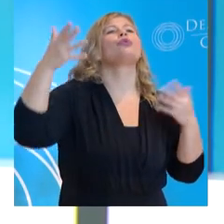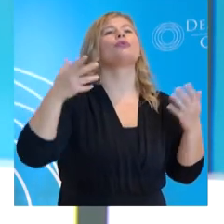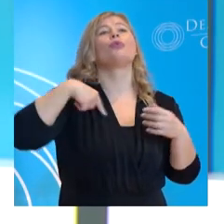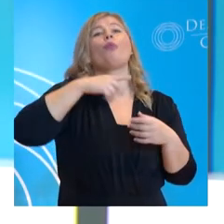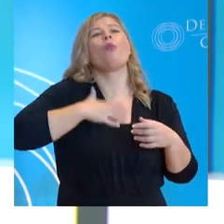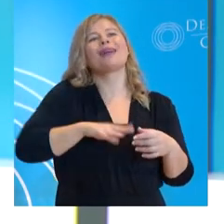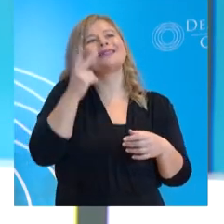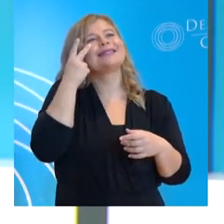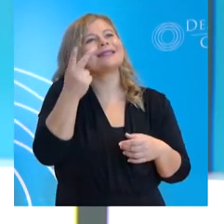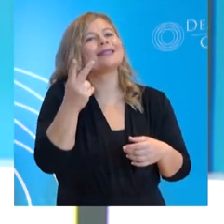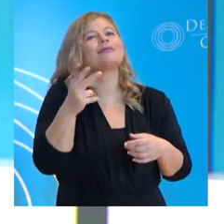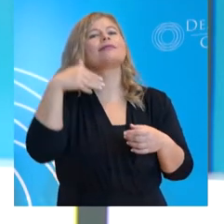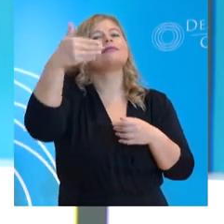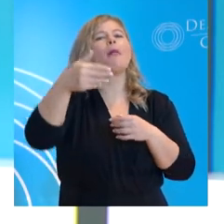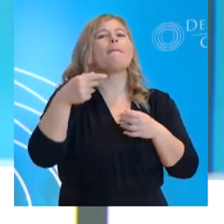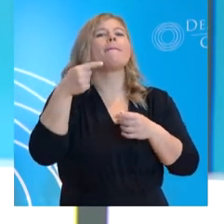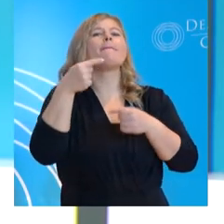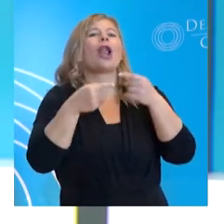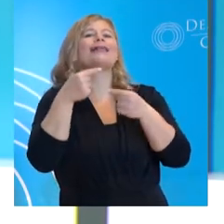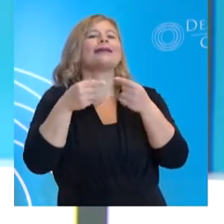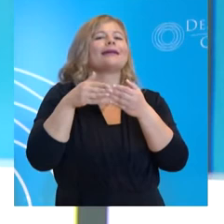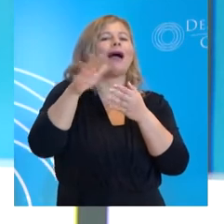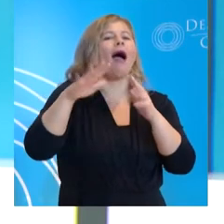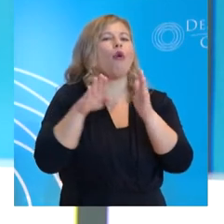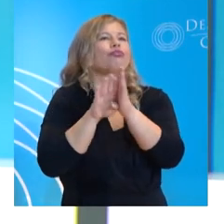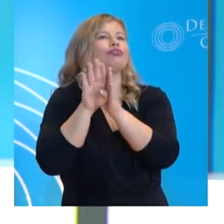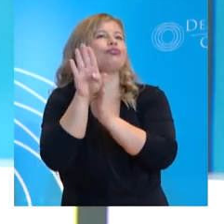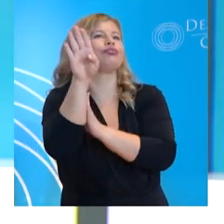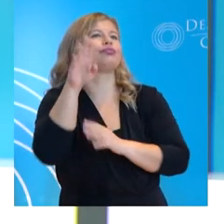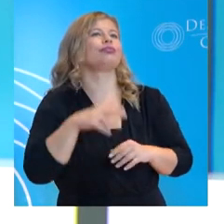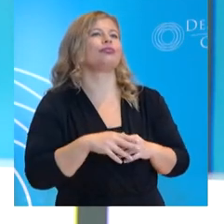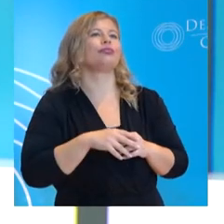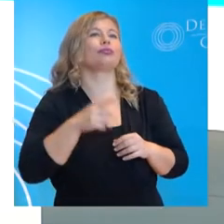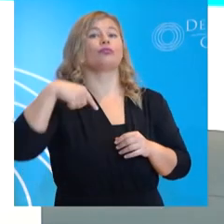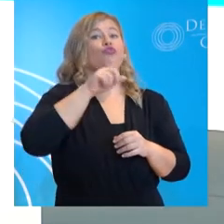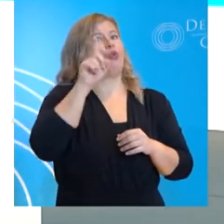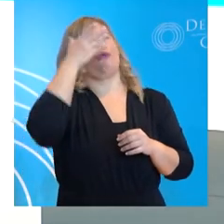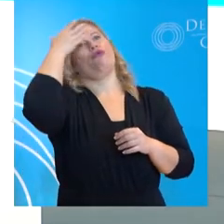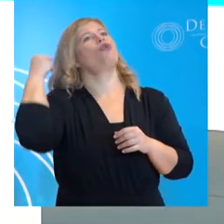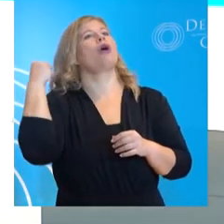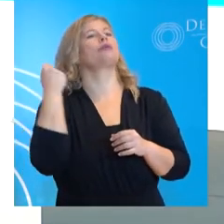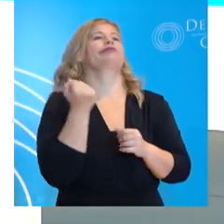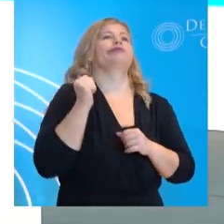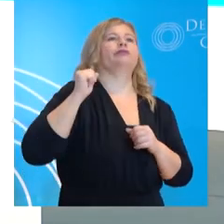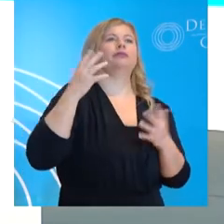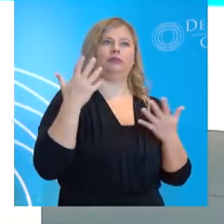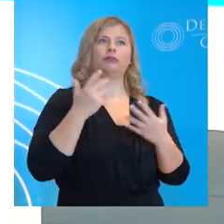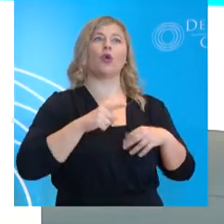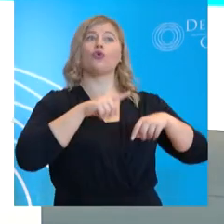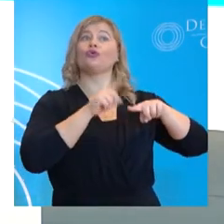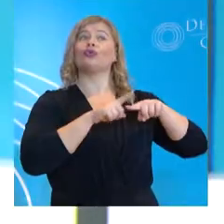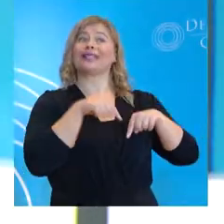ignoring the fact that in a currency union, you need some sort of fiscal alignment. Well, and I am very confident that if I speak for my country,